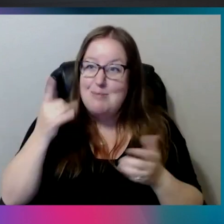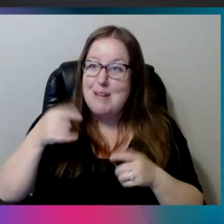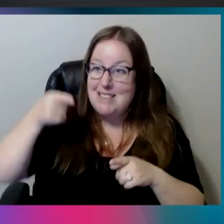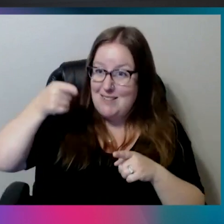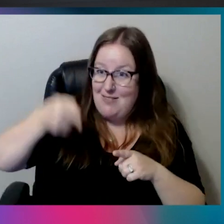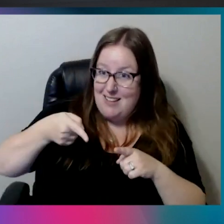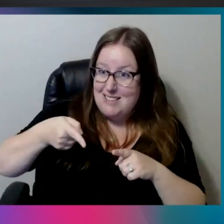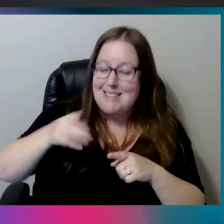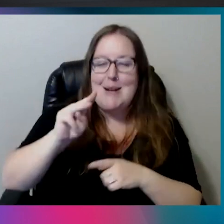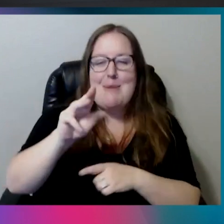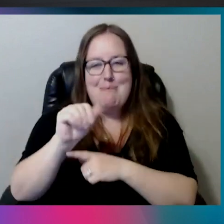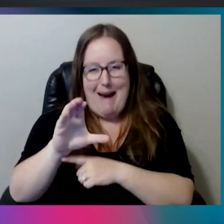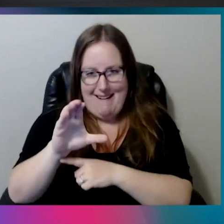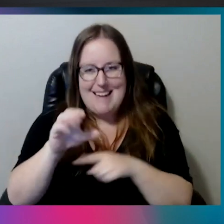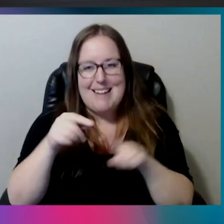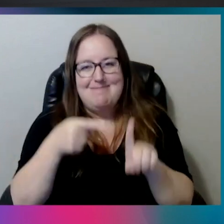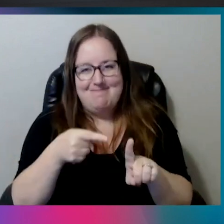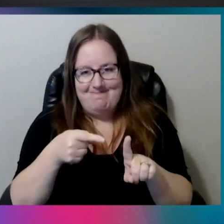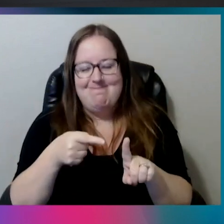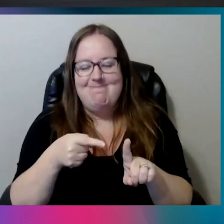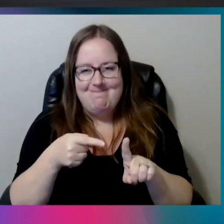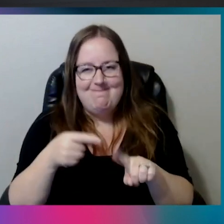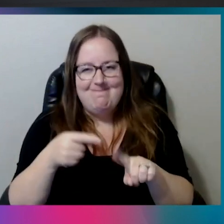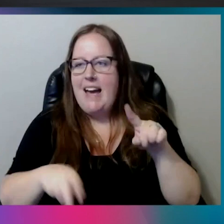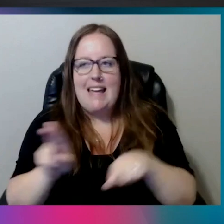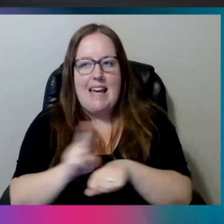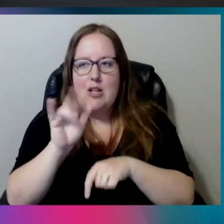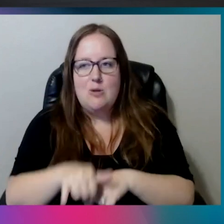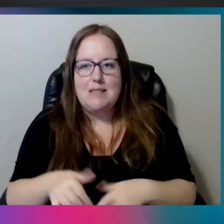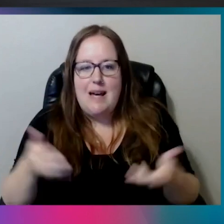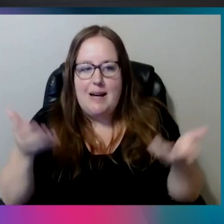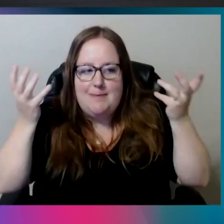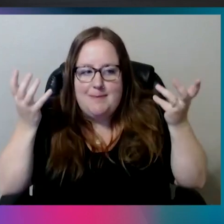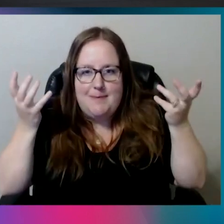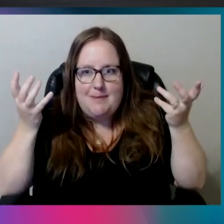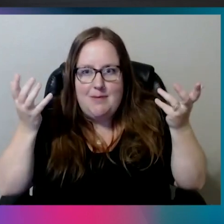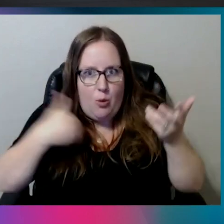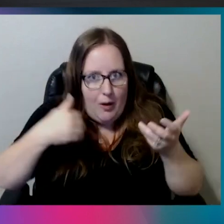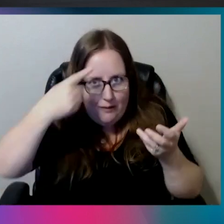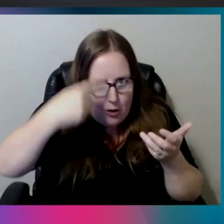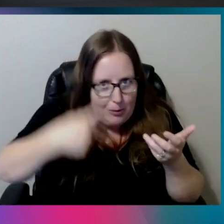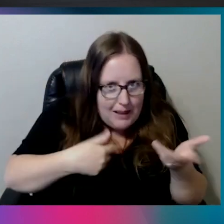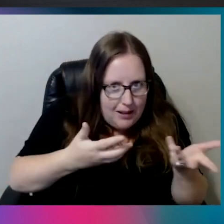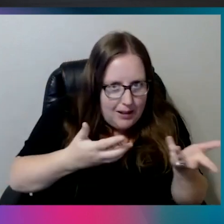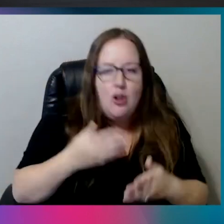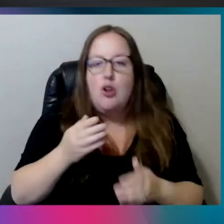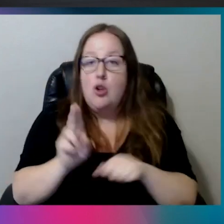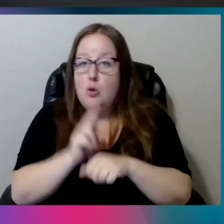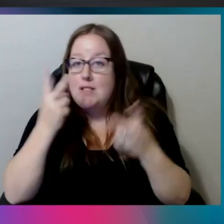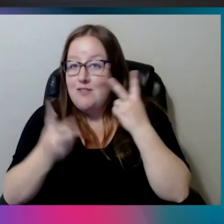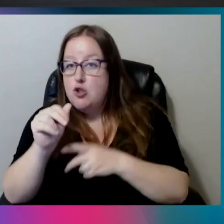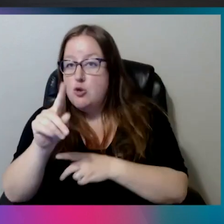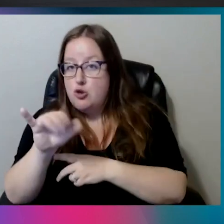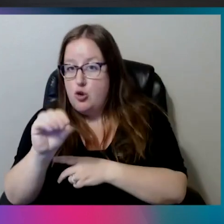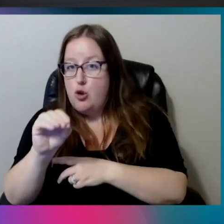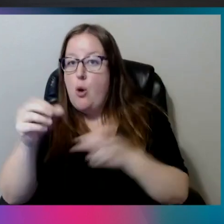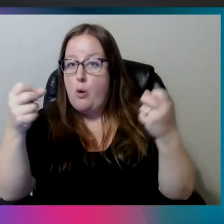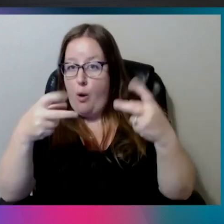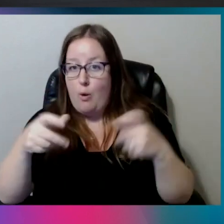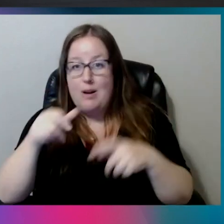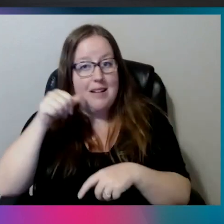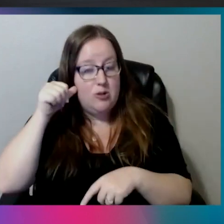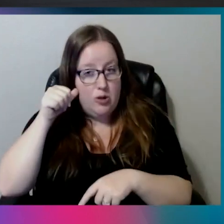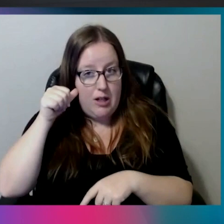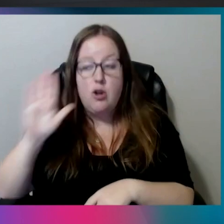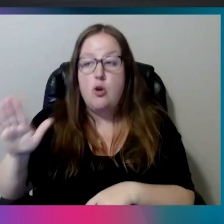Right here. It's fair enough. I can't use that. Right. What do you have for me? You used Visual Studio Code yesterday. I did, yeah. I think is your favorite. So